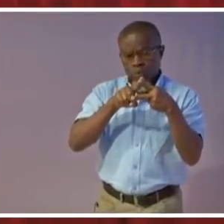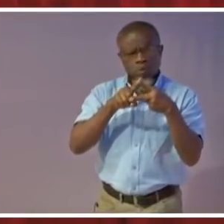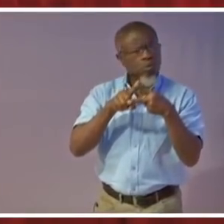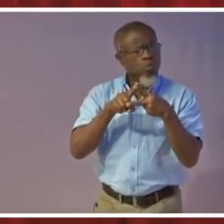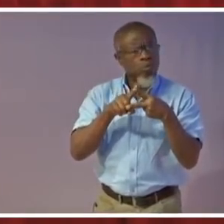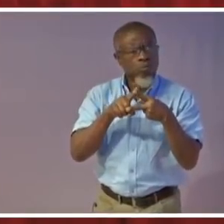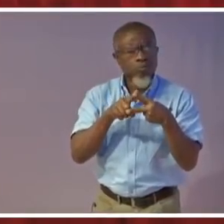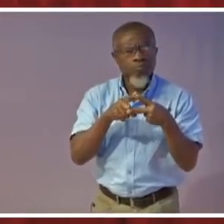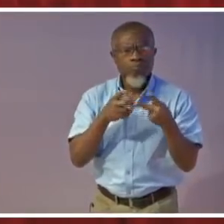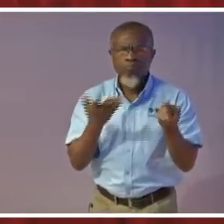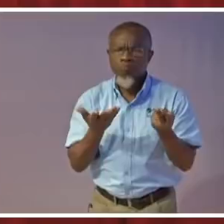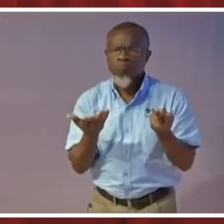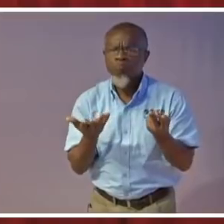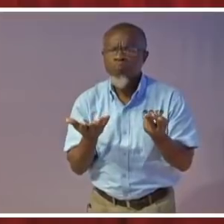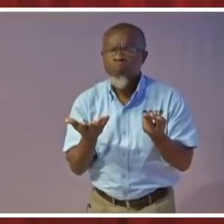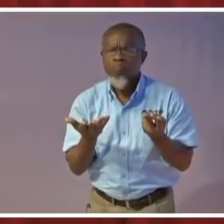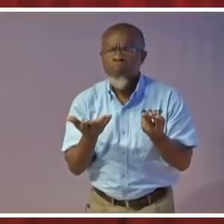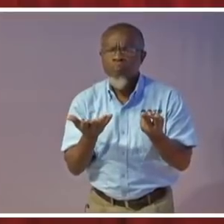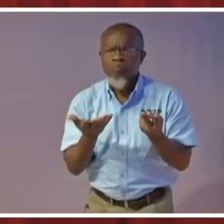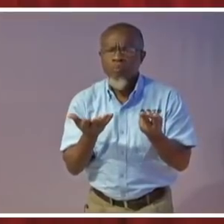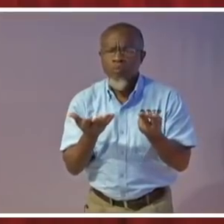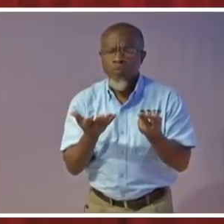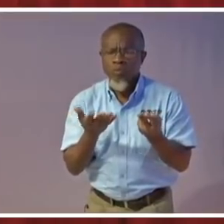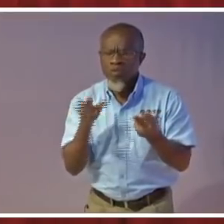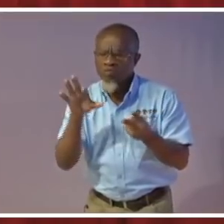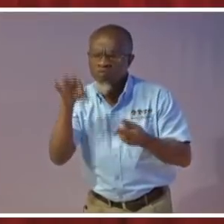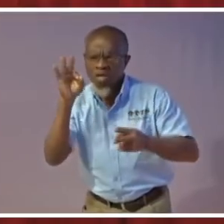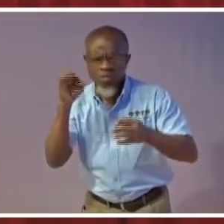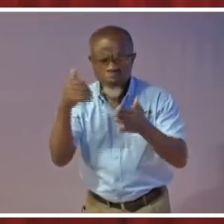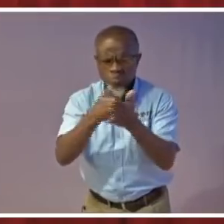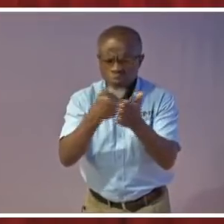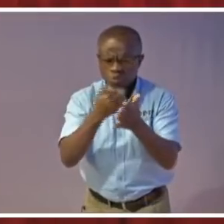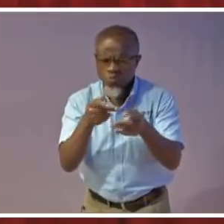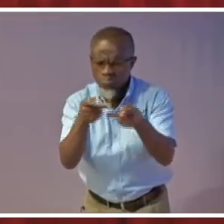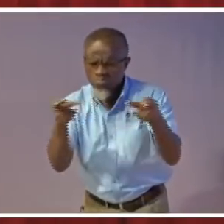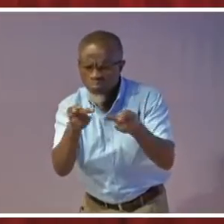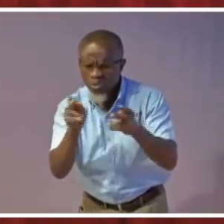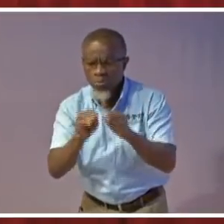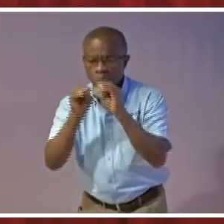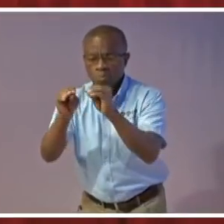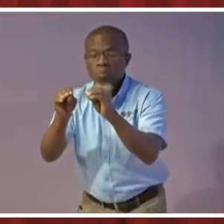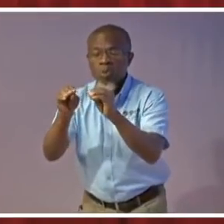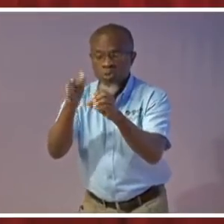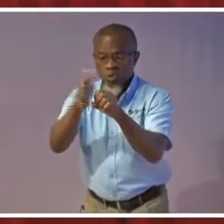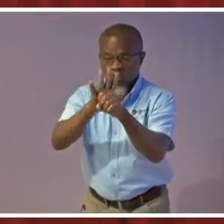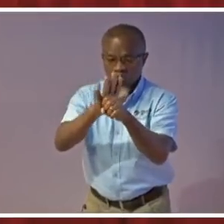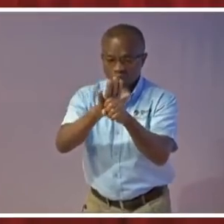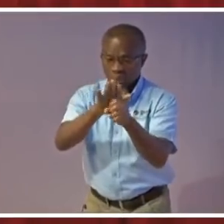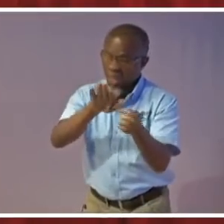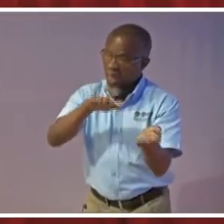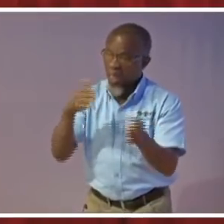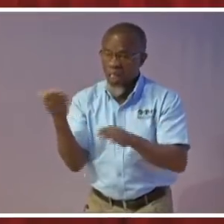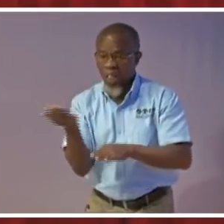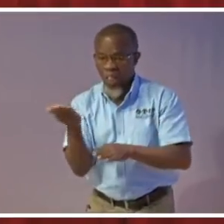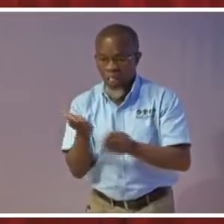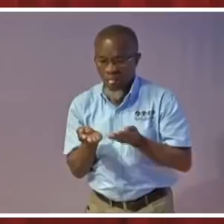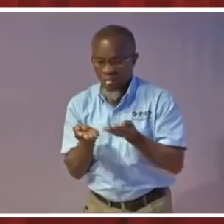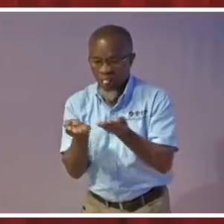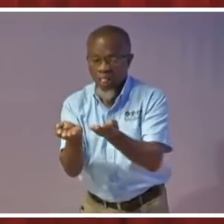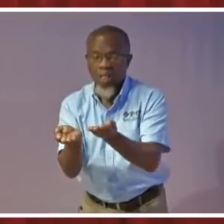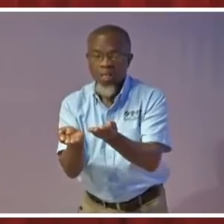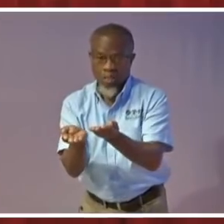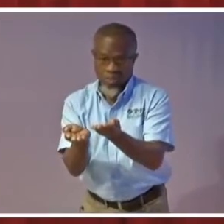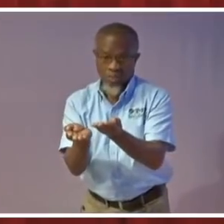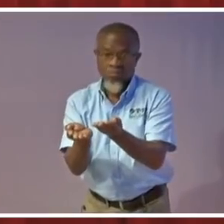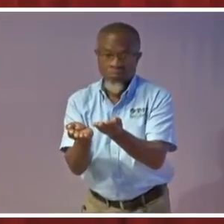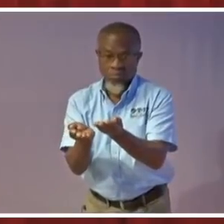status on finding a new location for storage of COVID-19 deceased bodies and the situation at RHA Mortuaries and